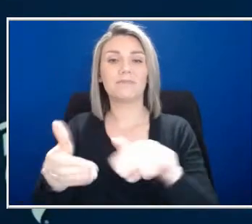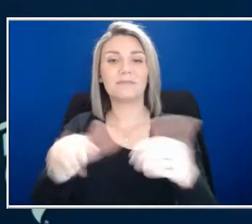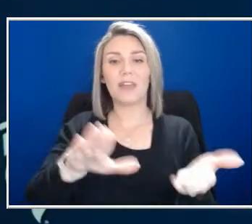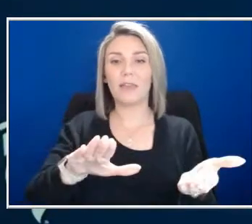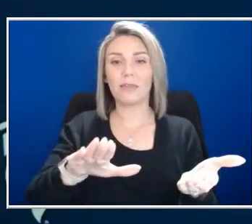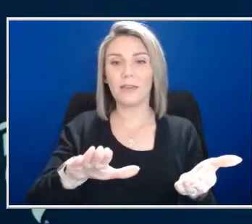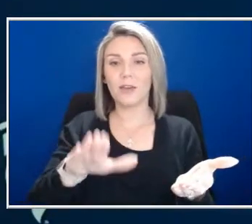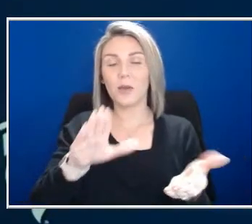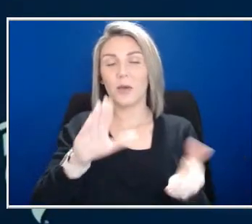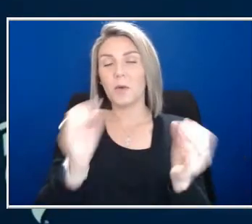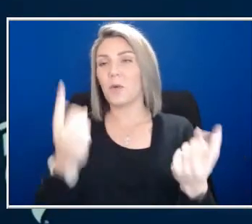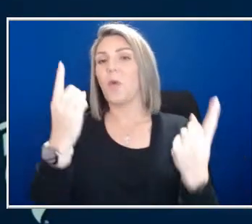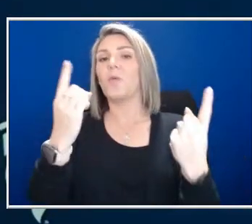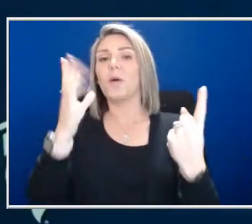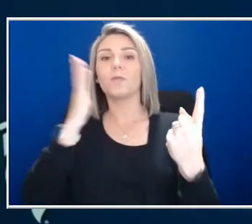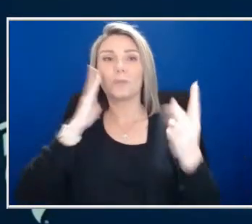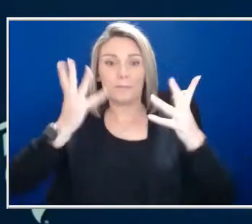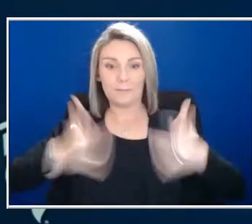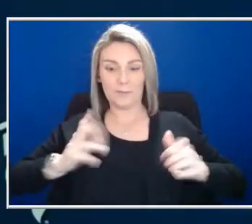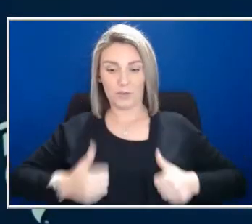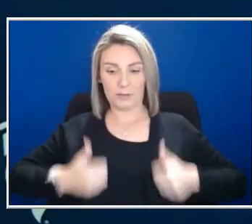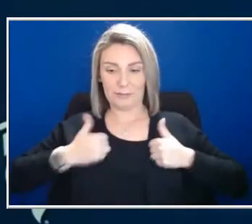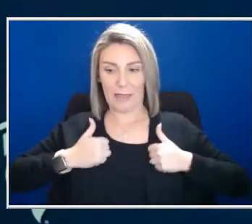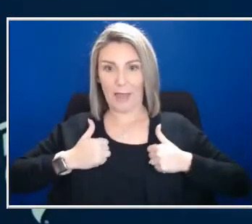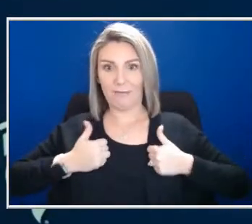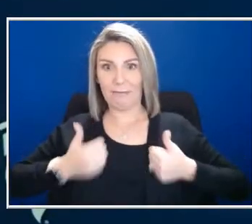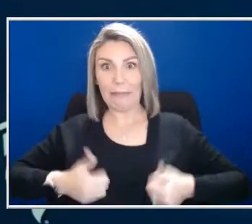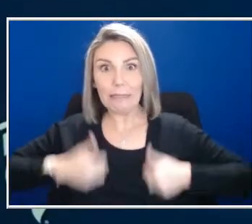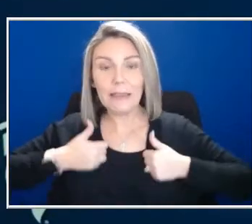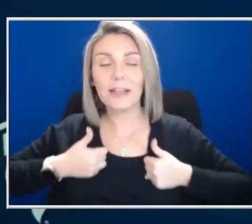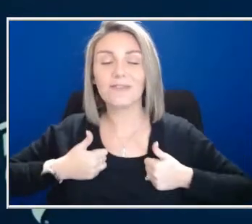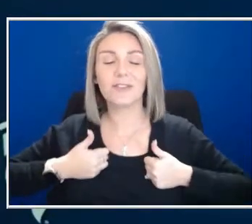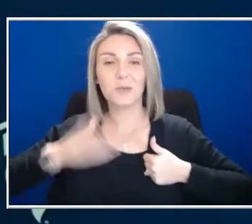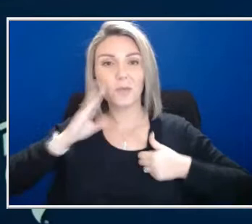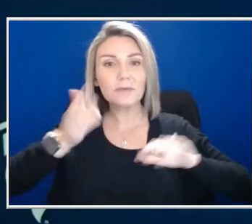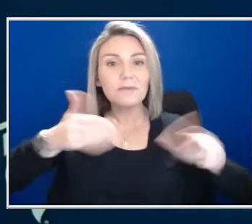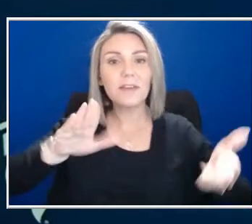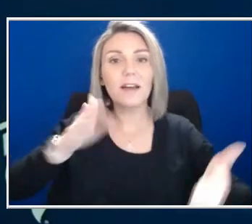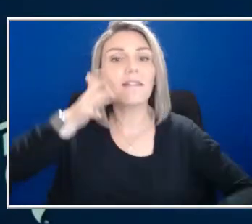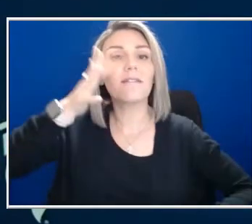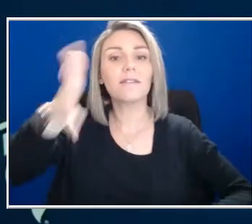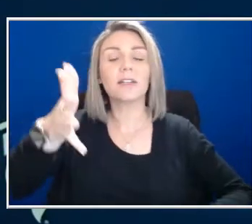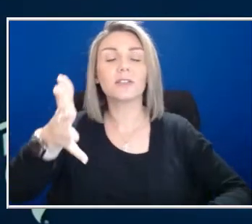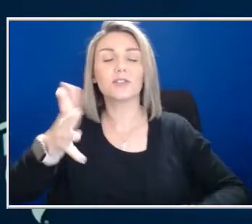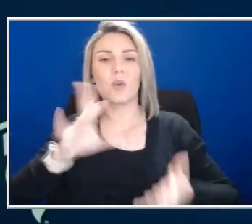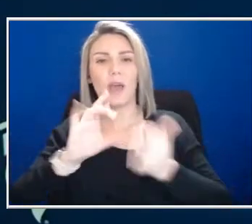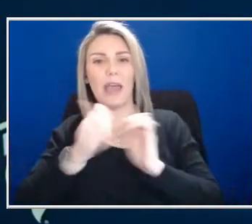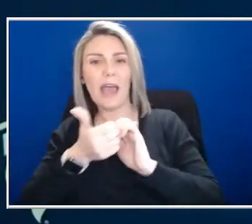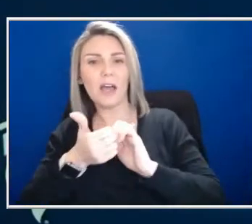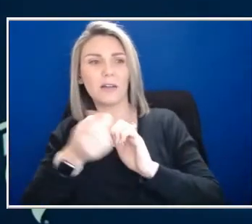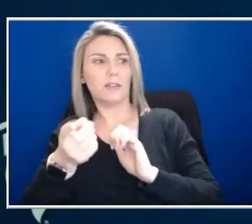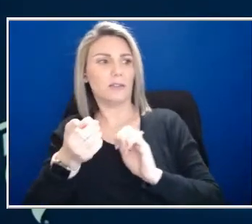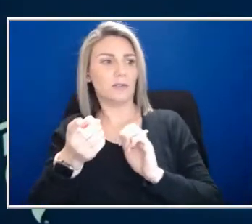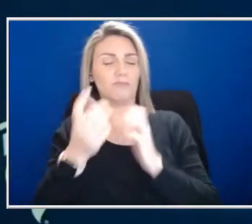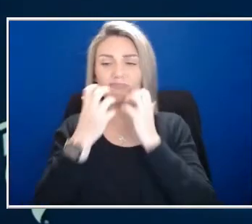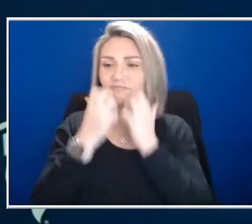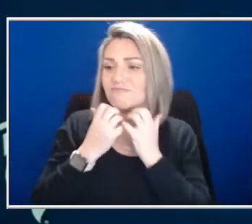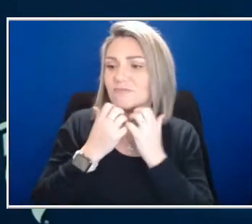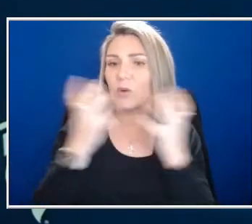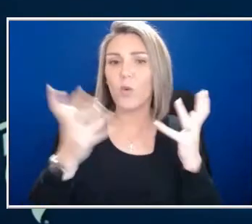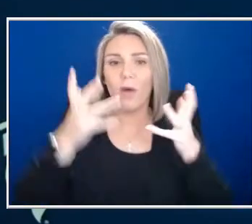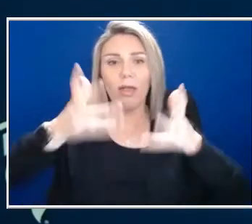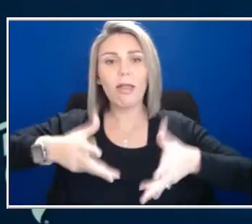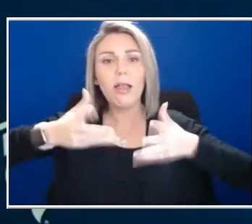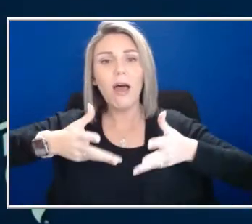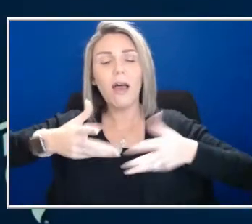alive. And so how are you going to make the most of what you've got left? And that really,